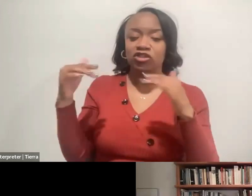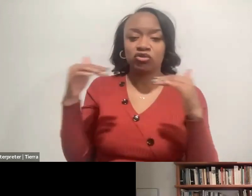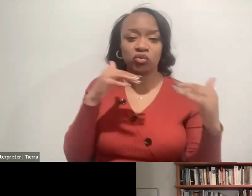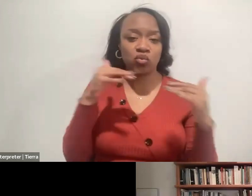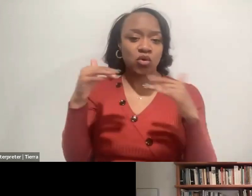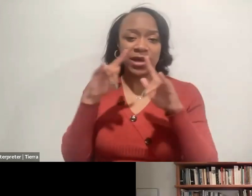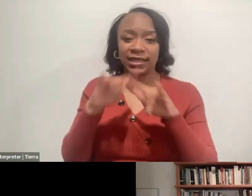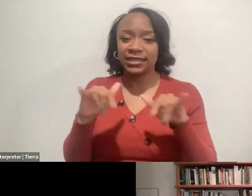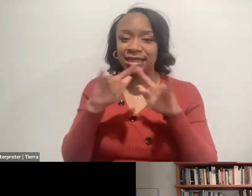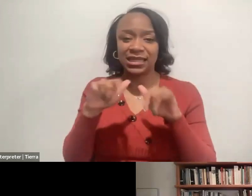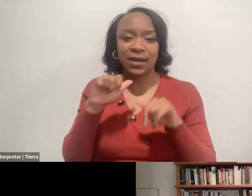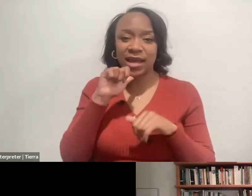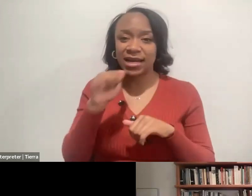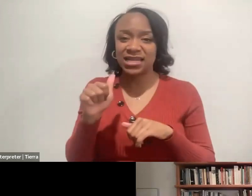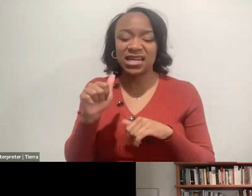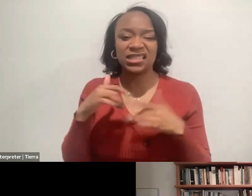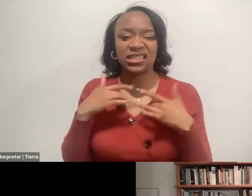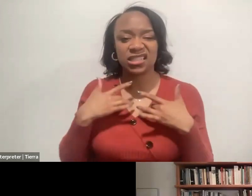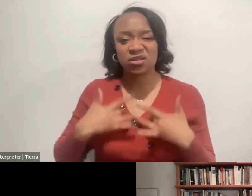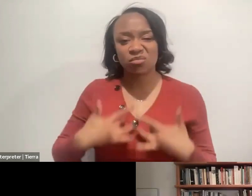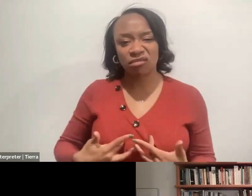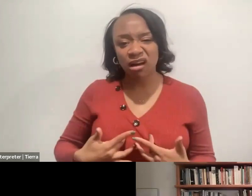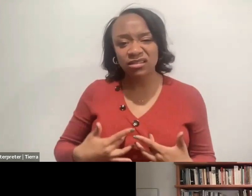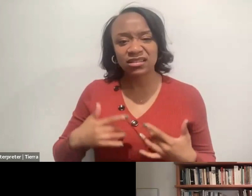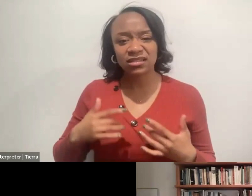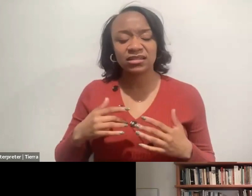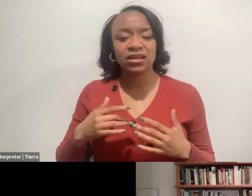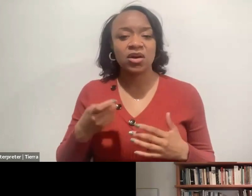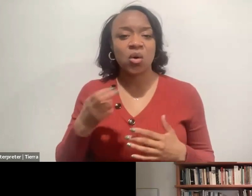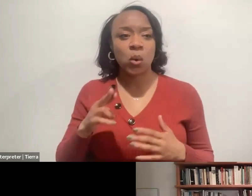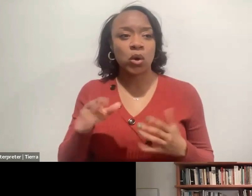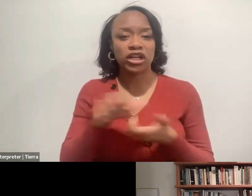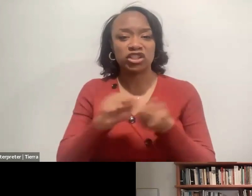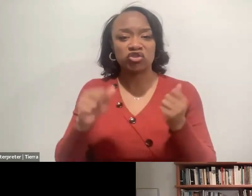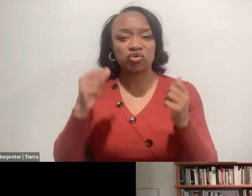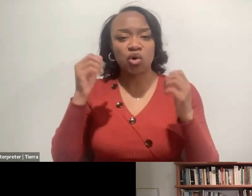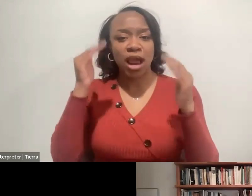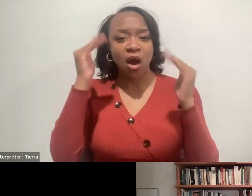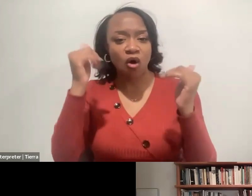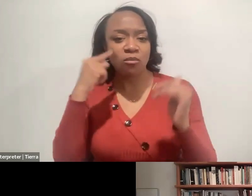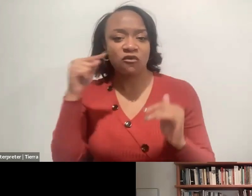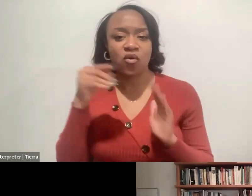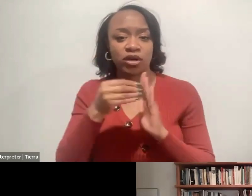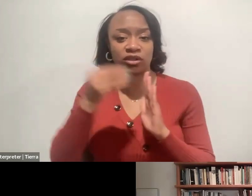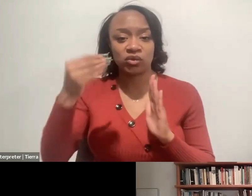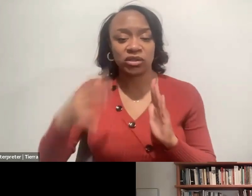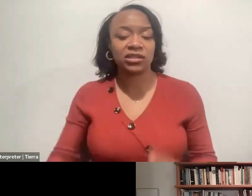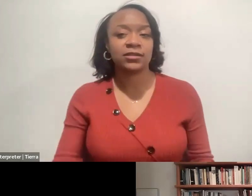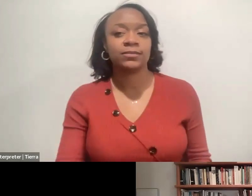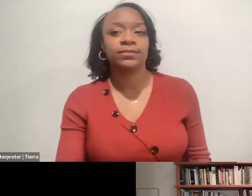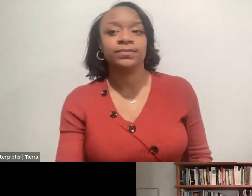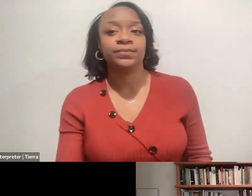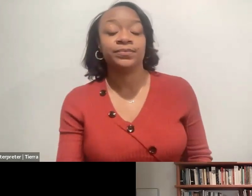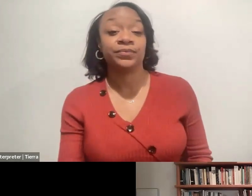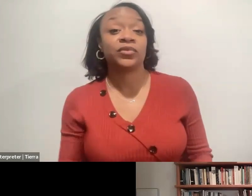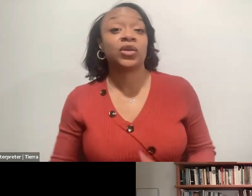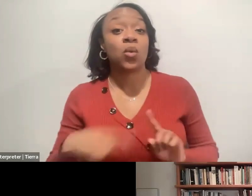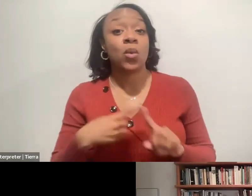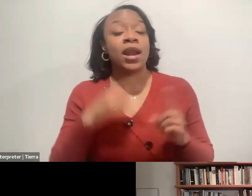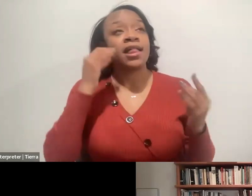time depress students or destroy their hopes? When I think of that, I pull out